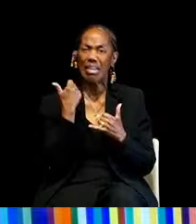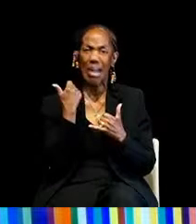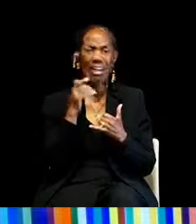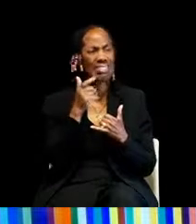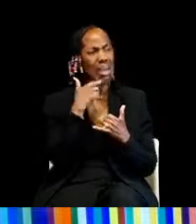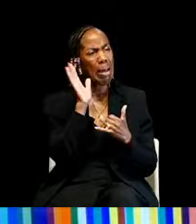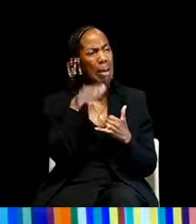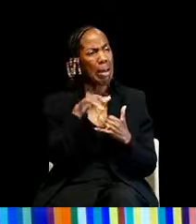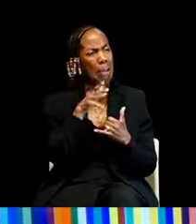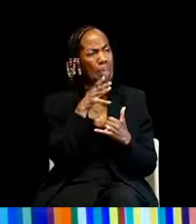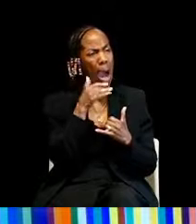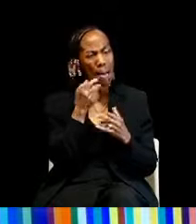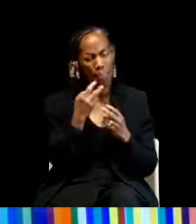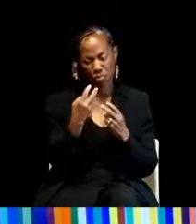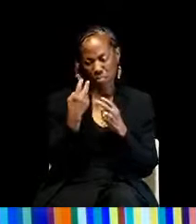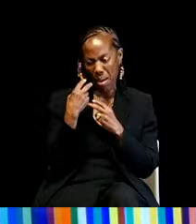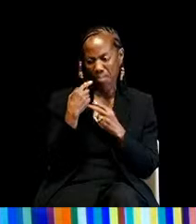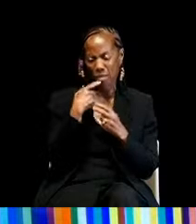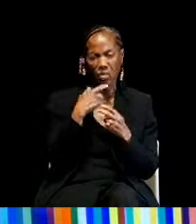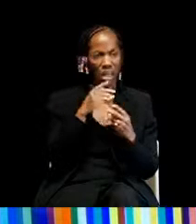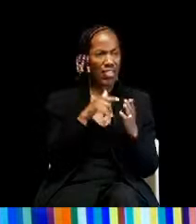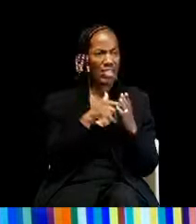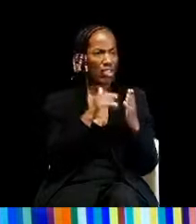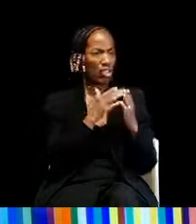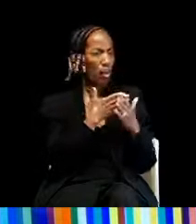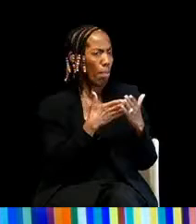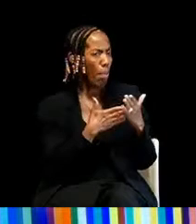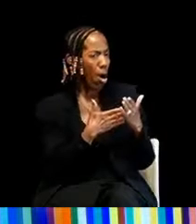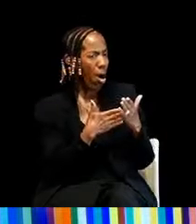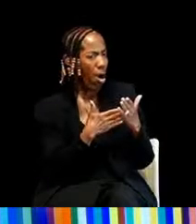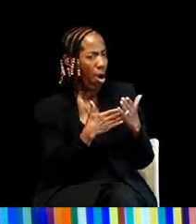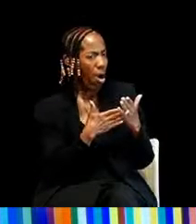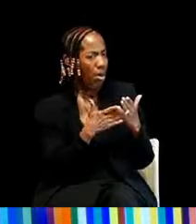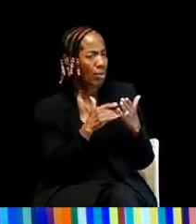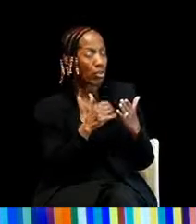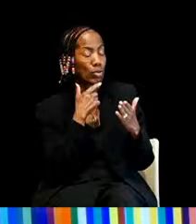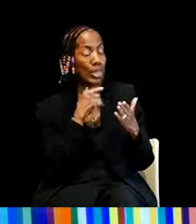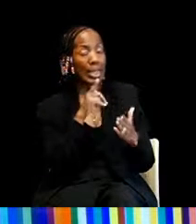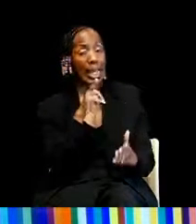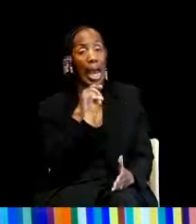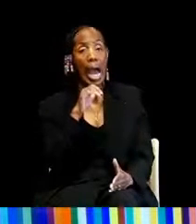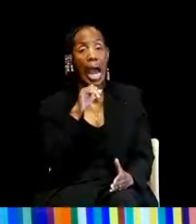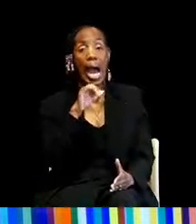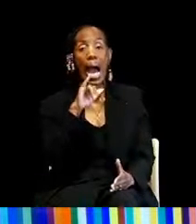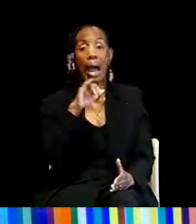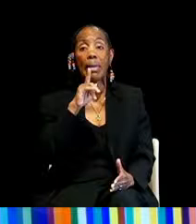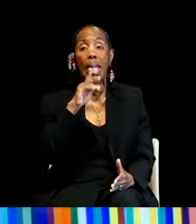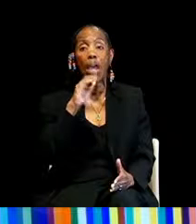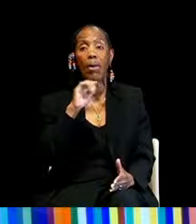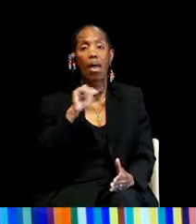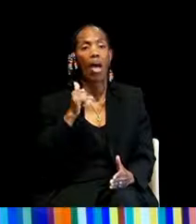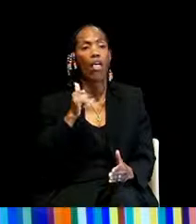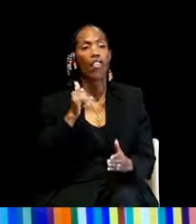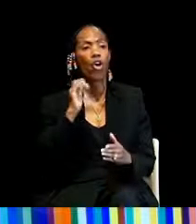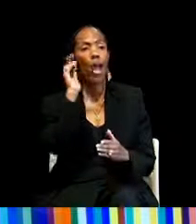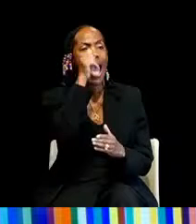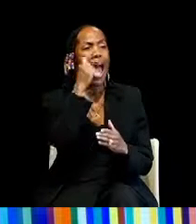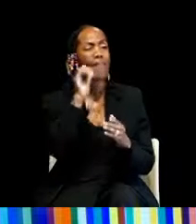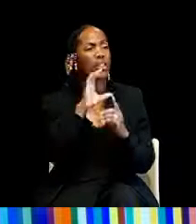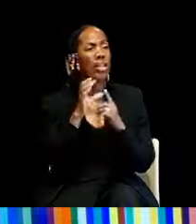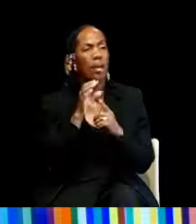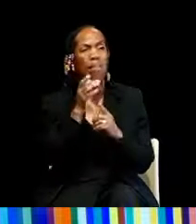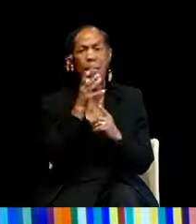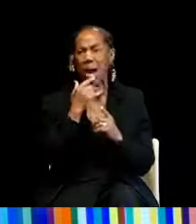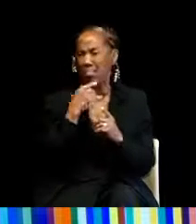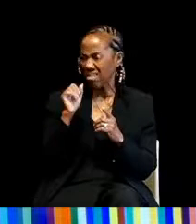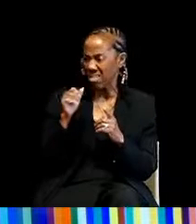remember when you would say, like, this is your portion, which is what you would say in Liberia and a lot of other African cultures. And she